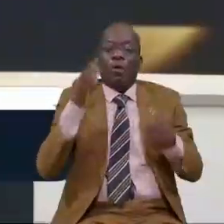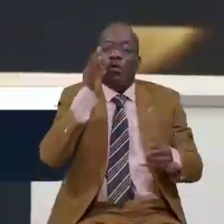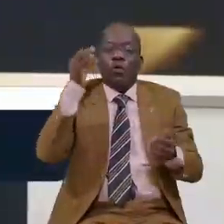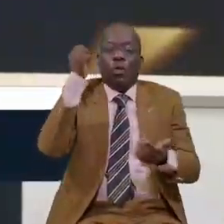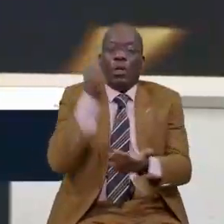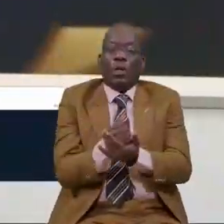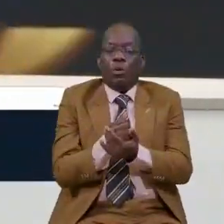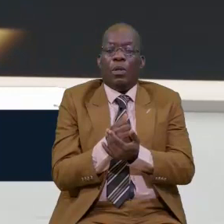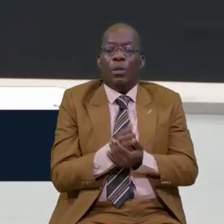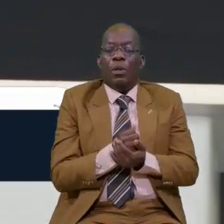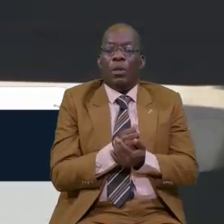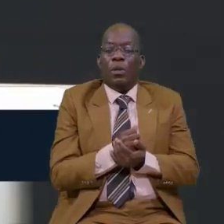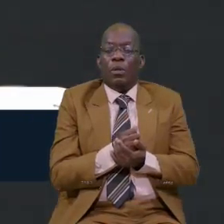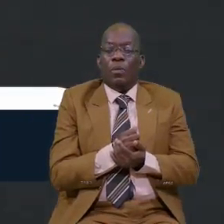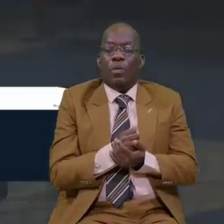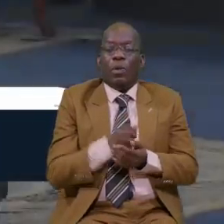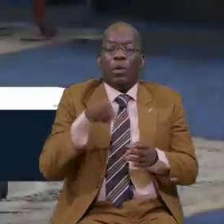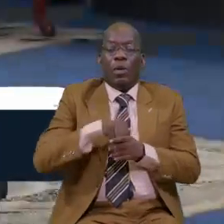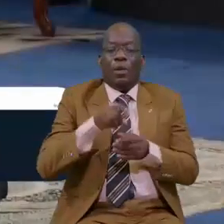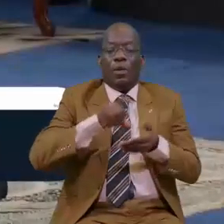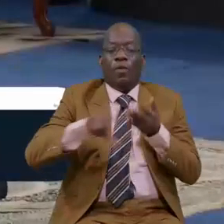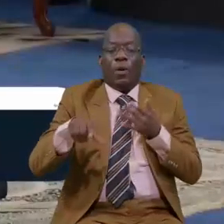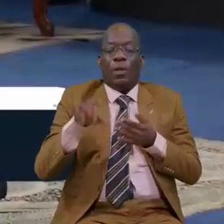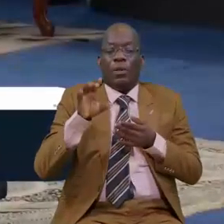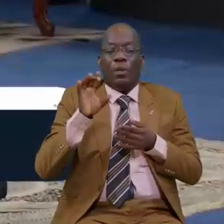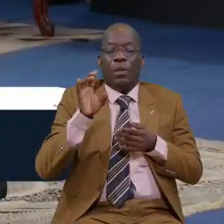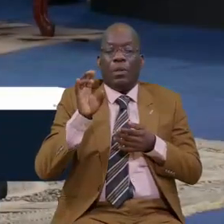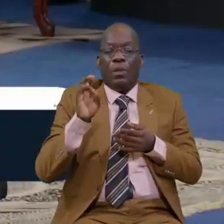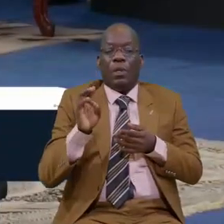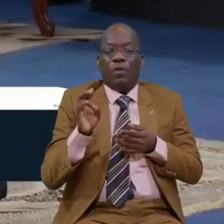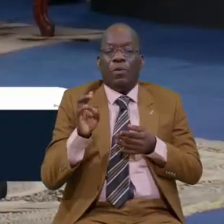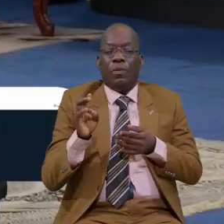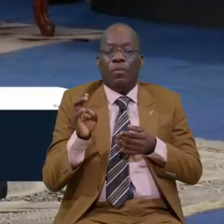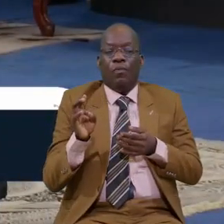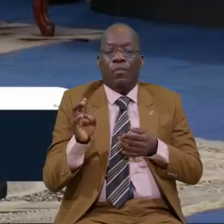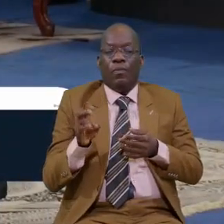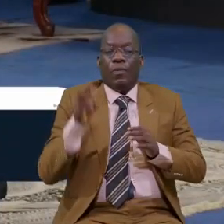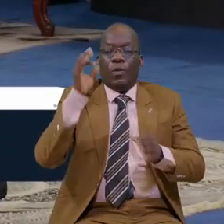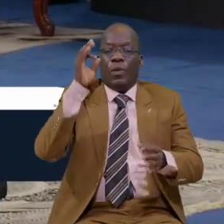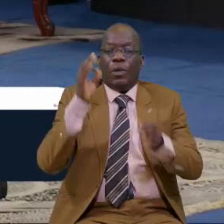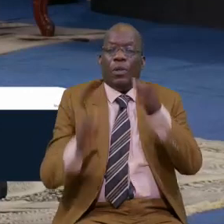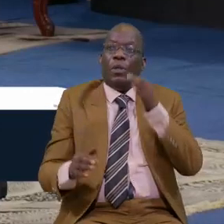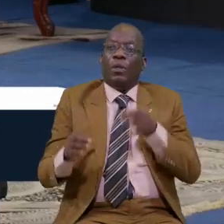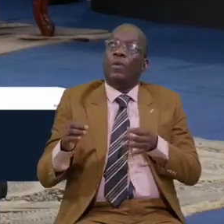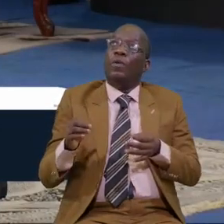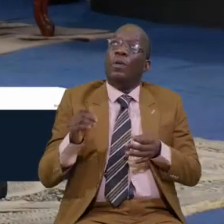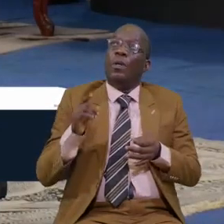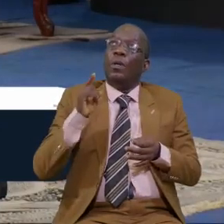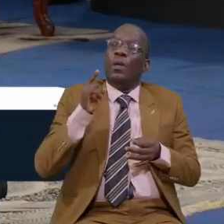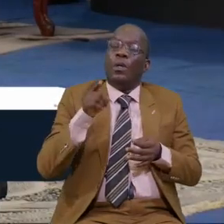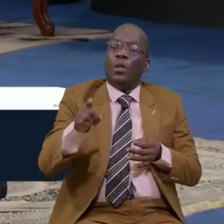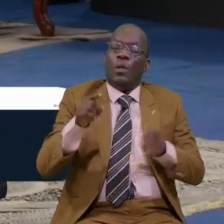verse 7, it tells us, if ye abide in me, and my